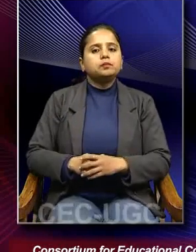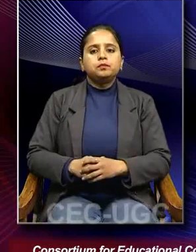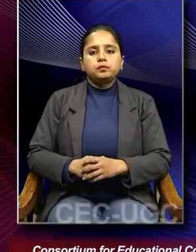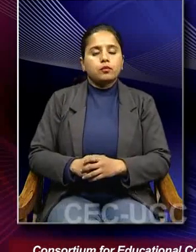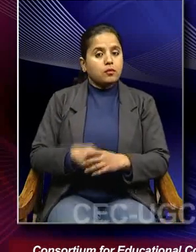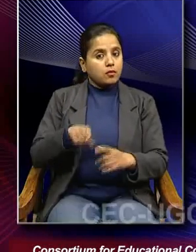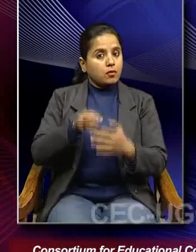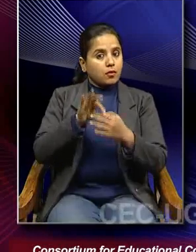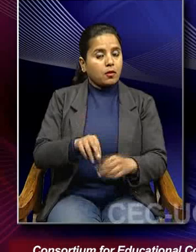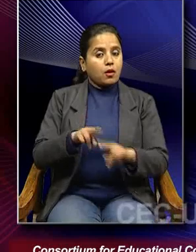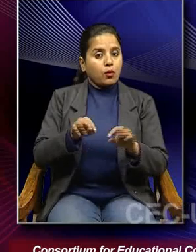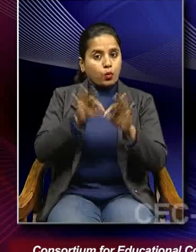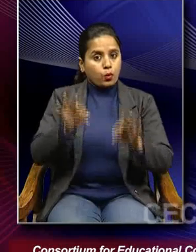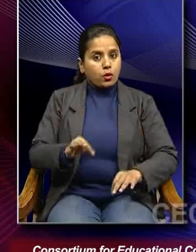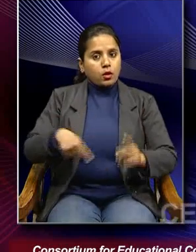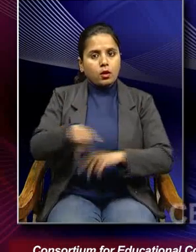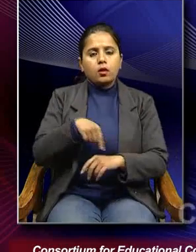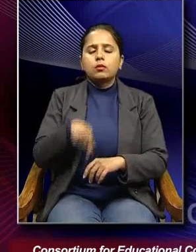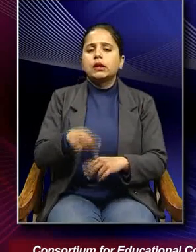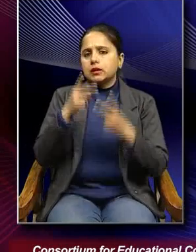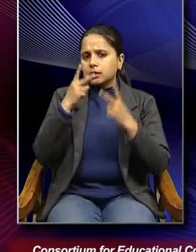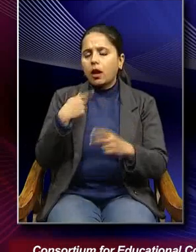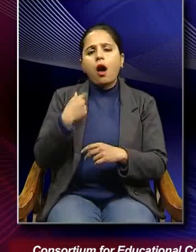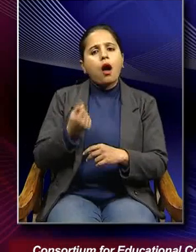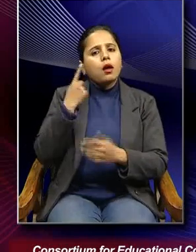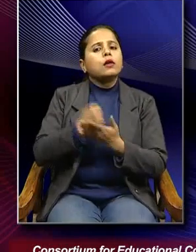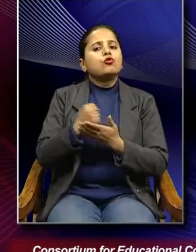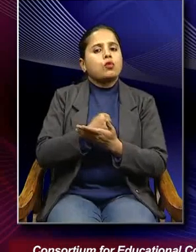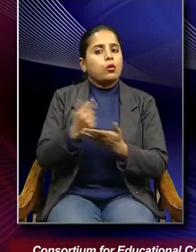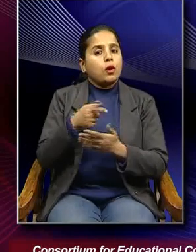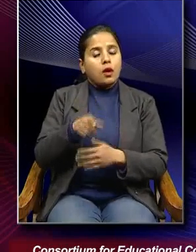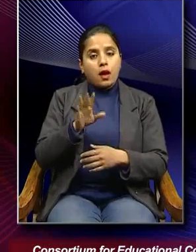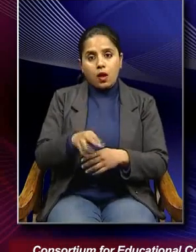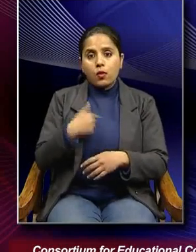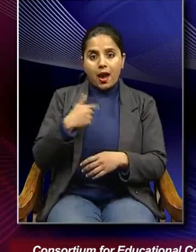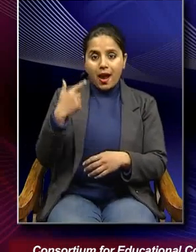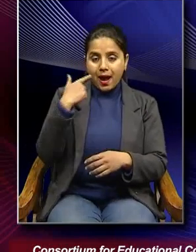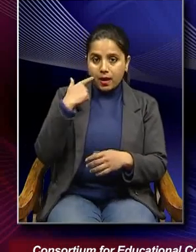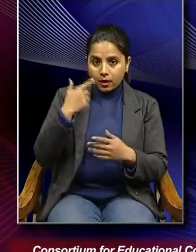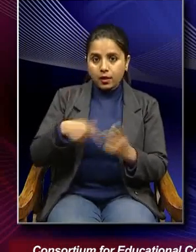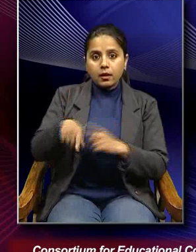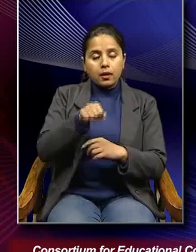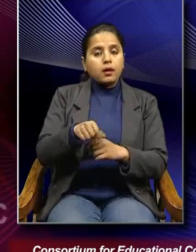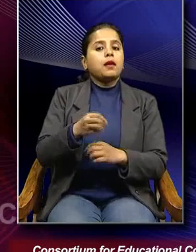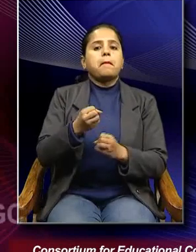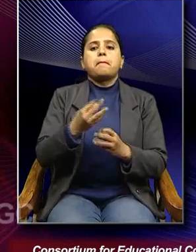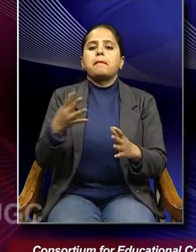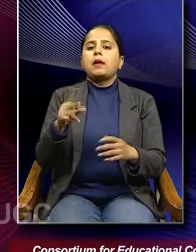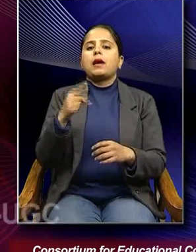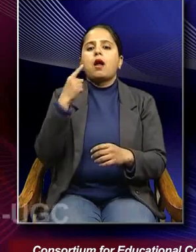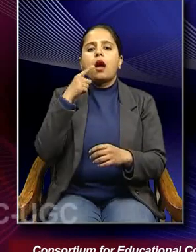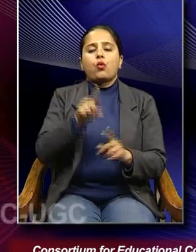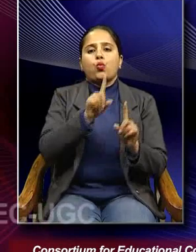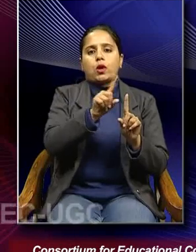In this framework, we will try to assume that there are I individuals which goes from